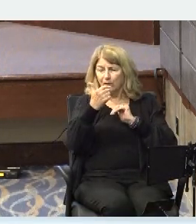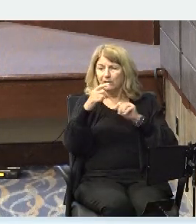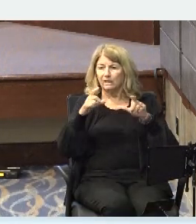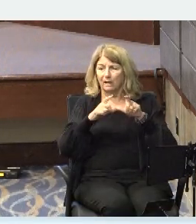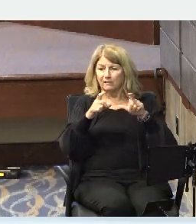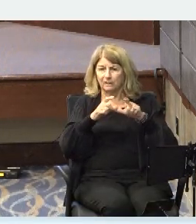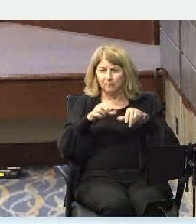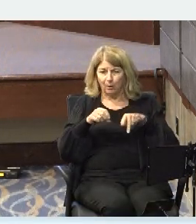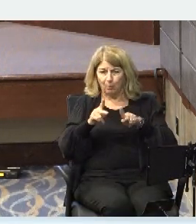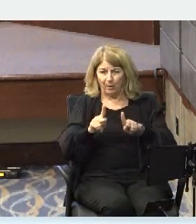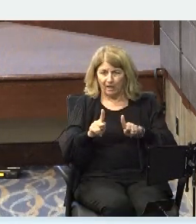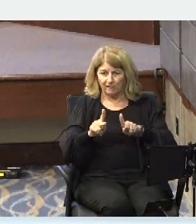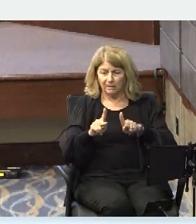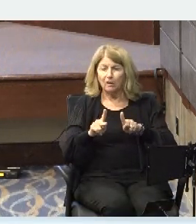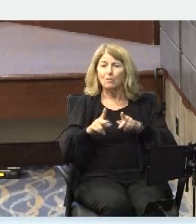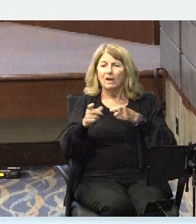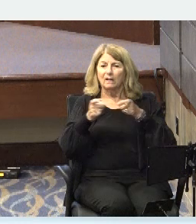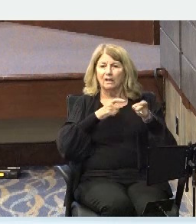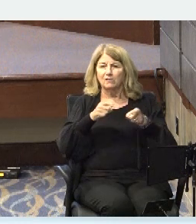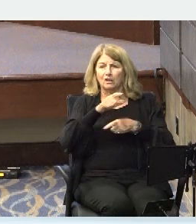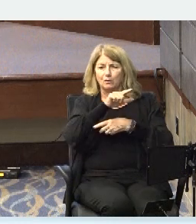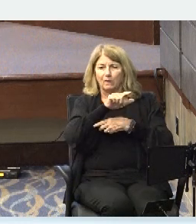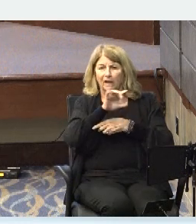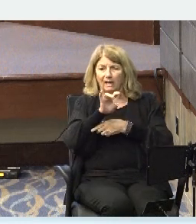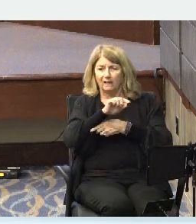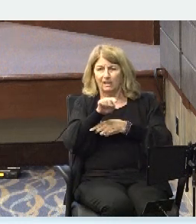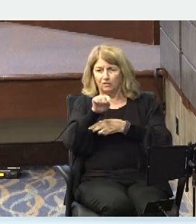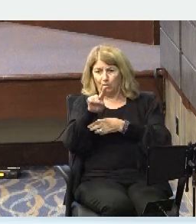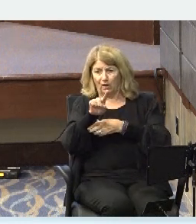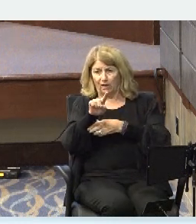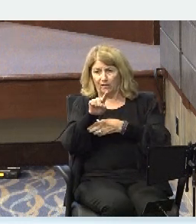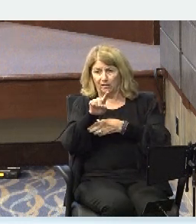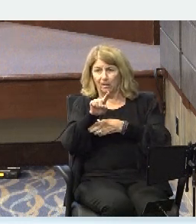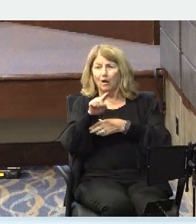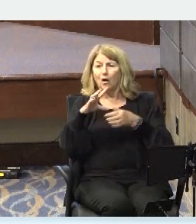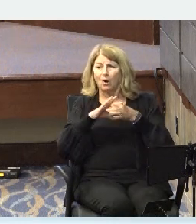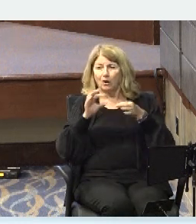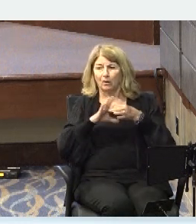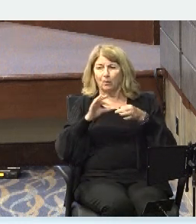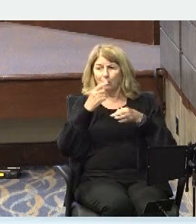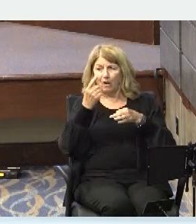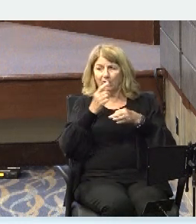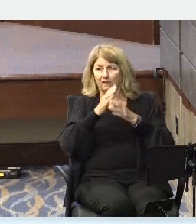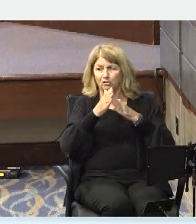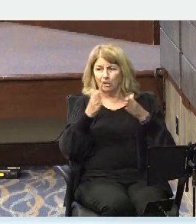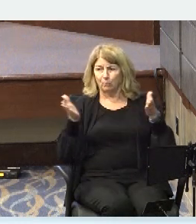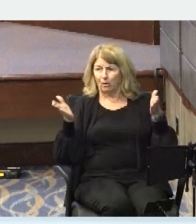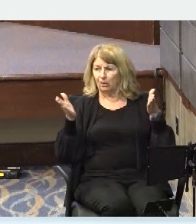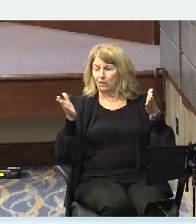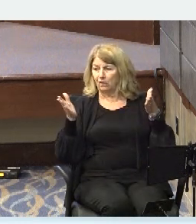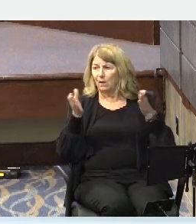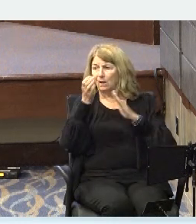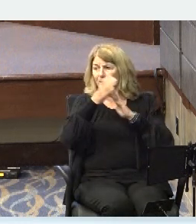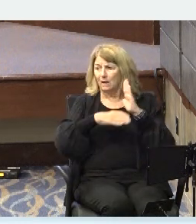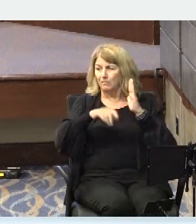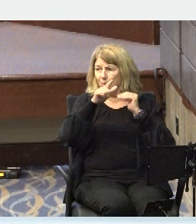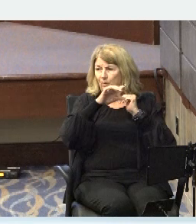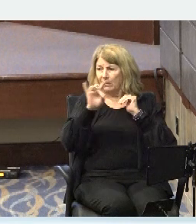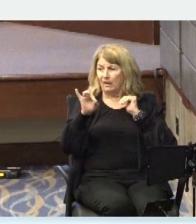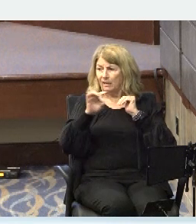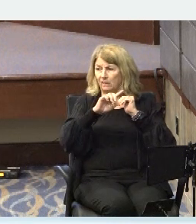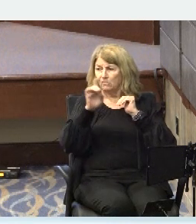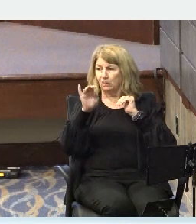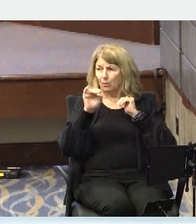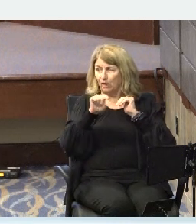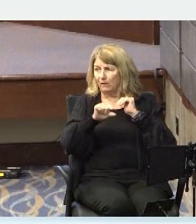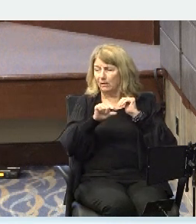Business Regulations, and Section 28-1 of Article 1 in General of Chapter 28, Zoning of the Code of Ordinances,